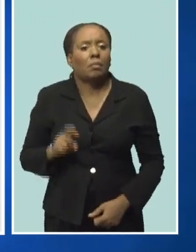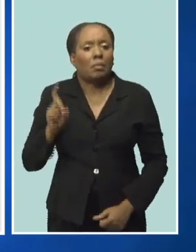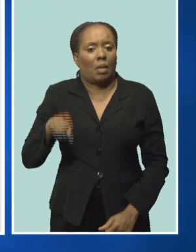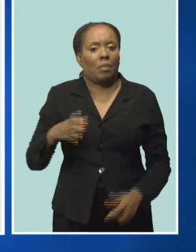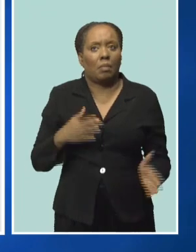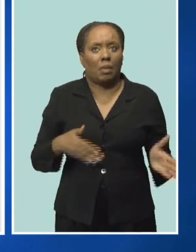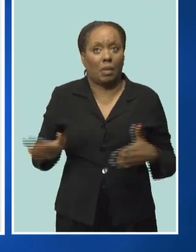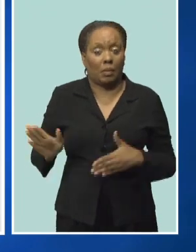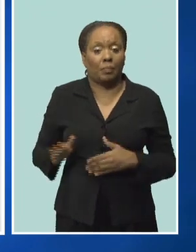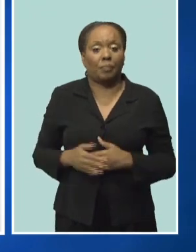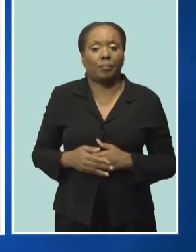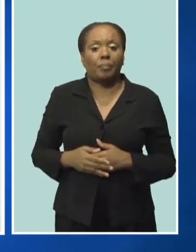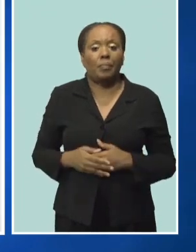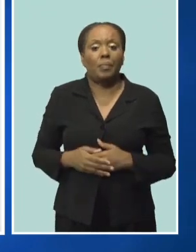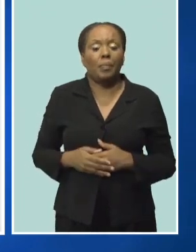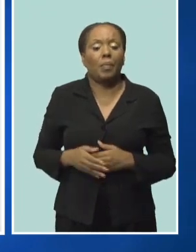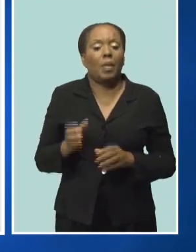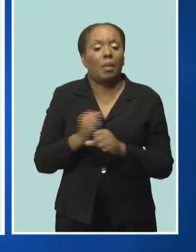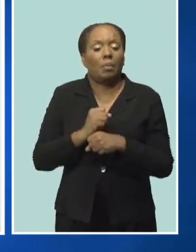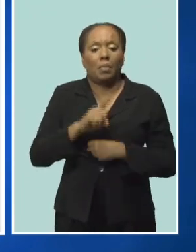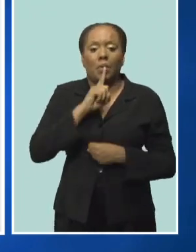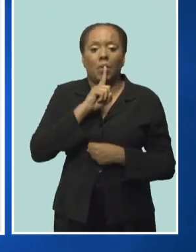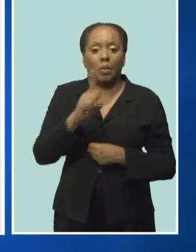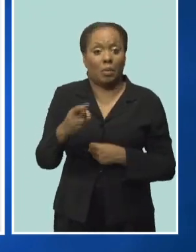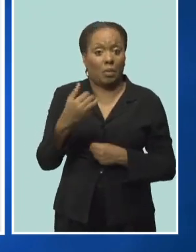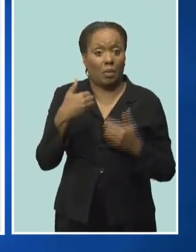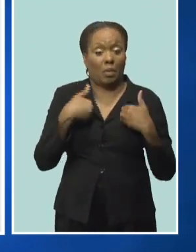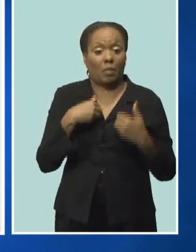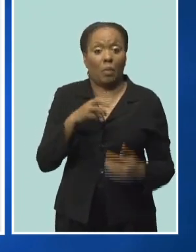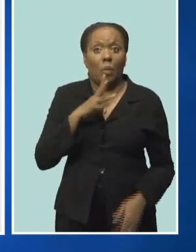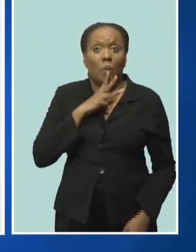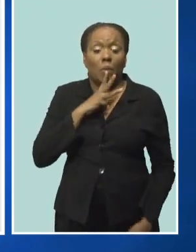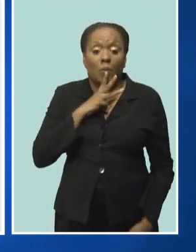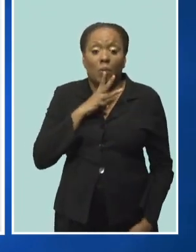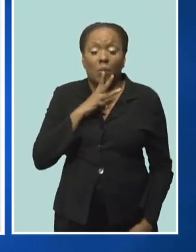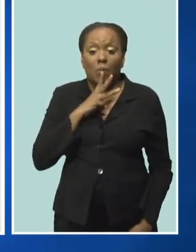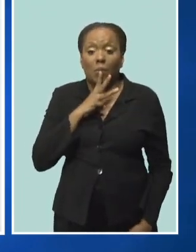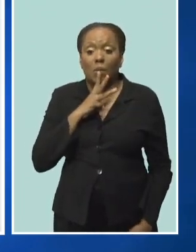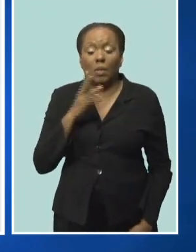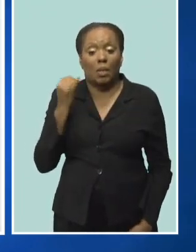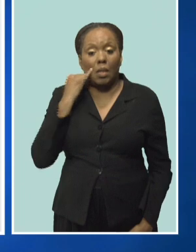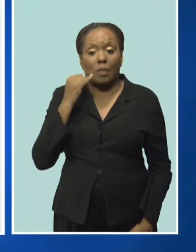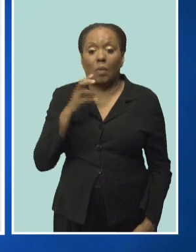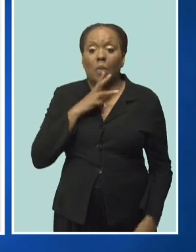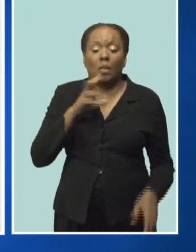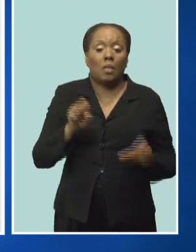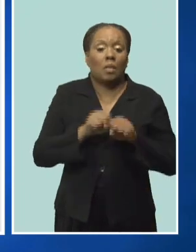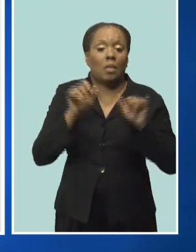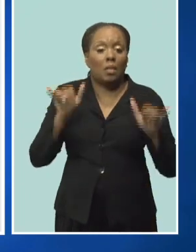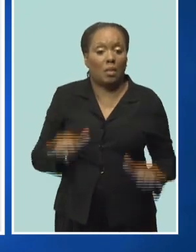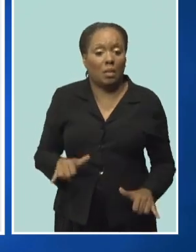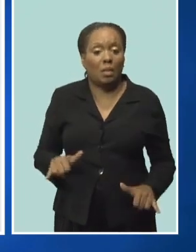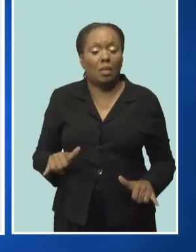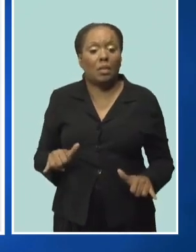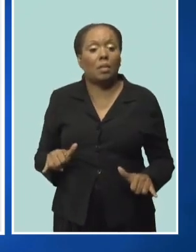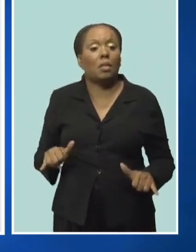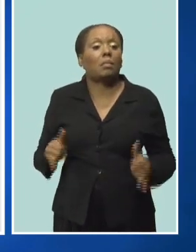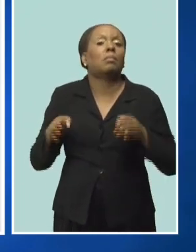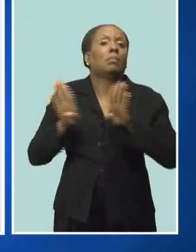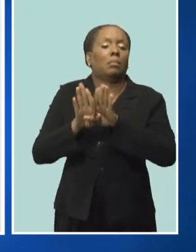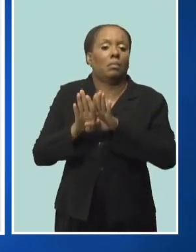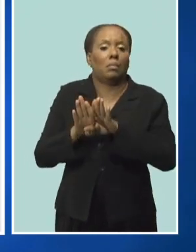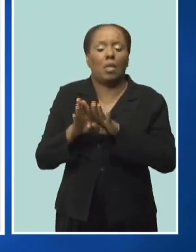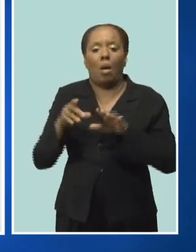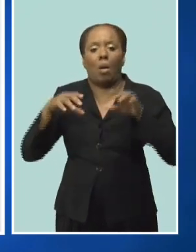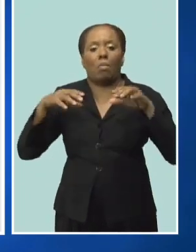to collect water, because if we do have any impact on our water systems, you will need it over the course of the next few